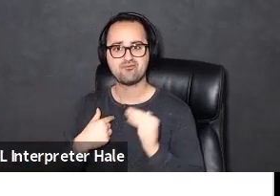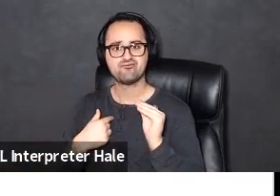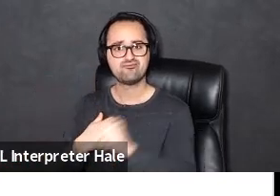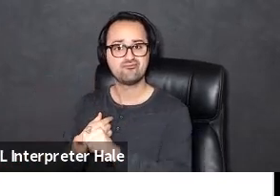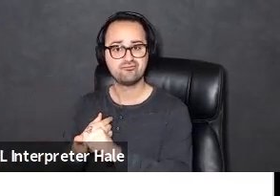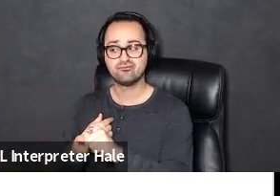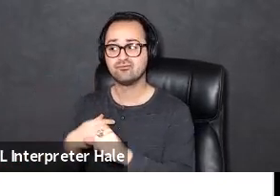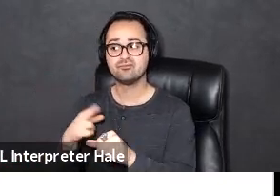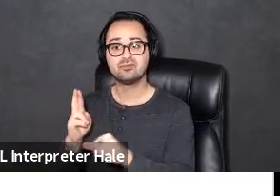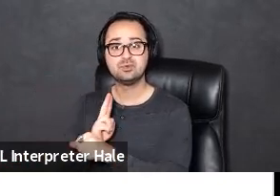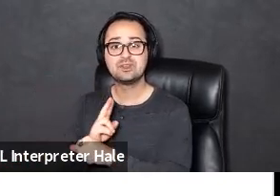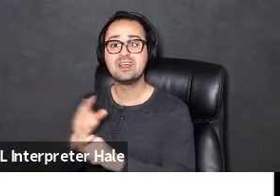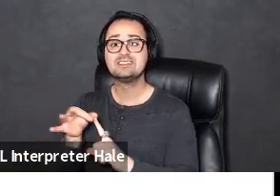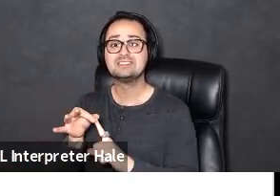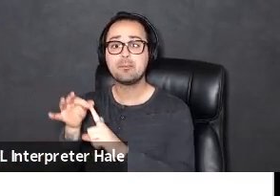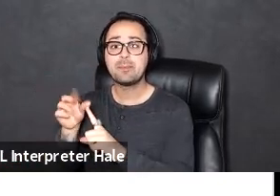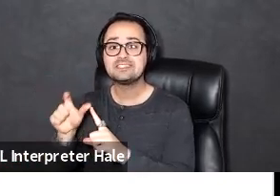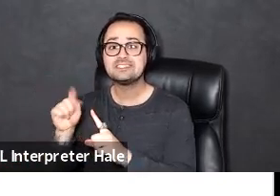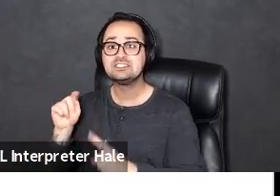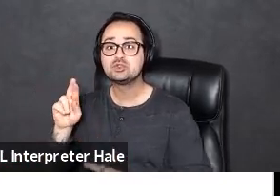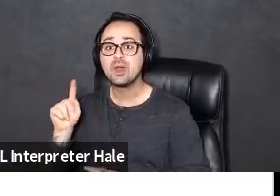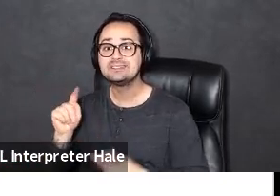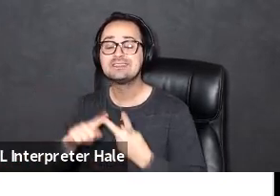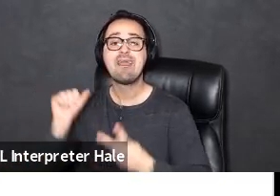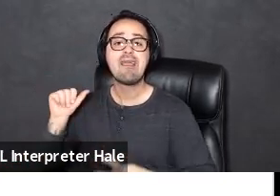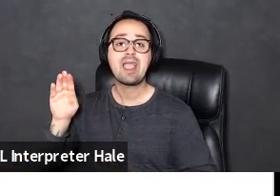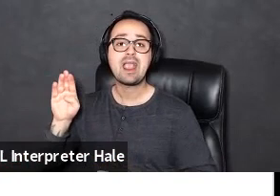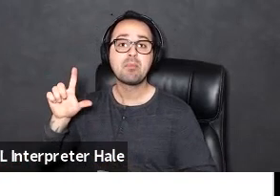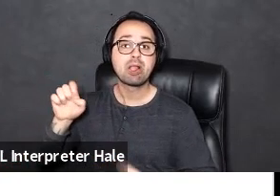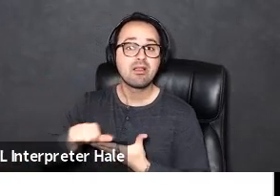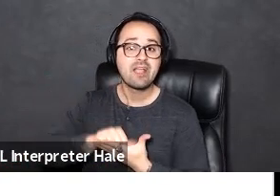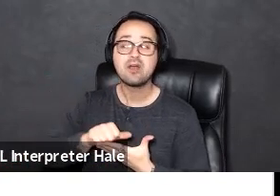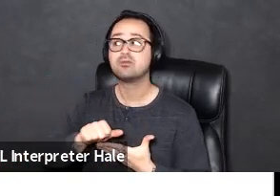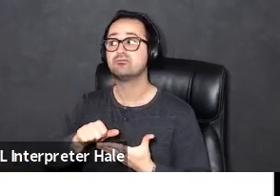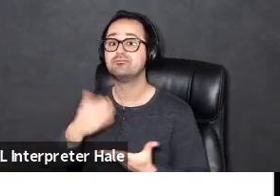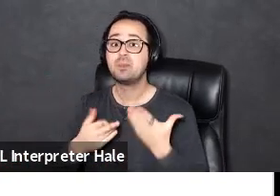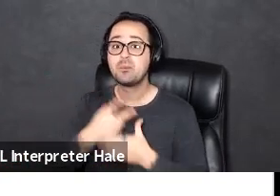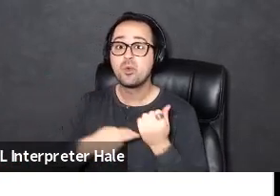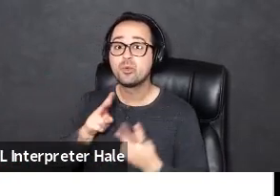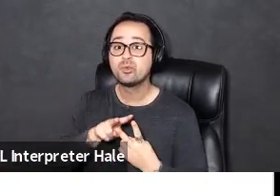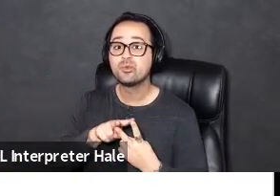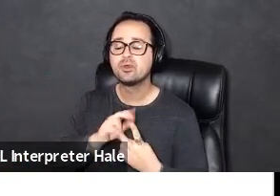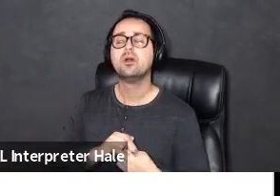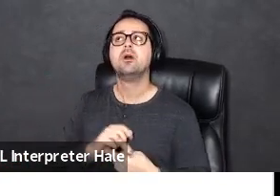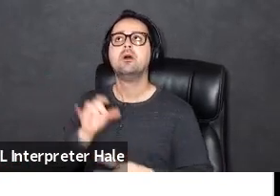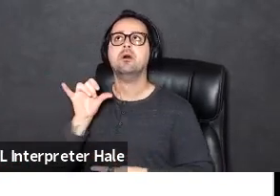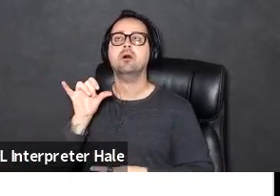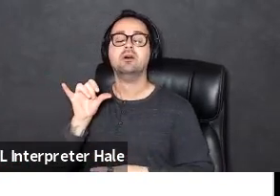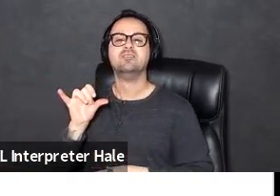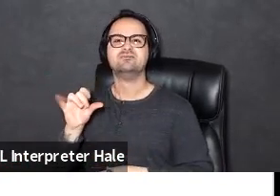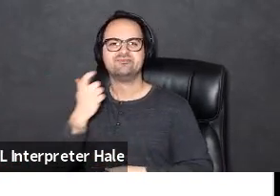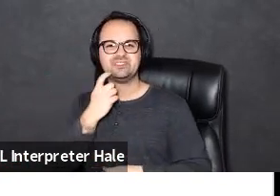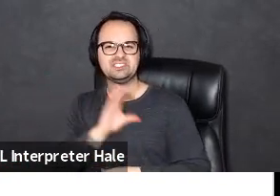a supplemental needs trust? Is it going to be an ABLE account? Is it going to be a combination of the two, right? Realize, like Craig talked